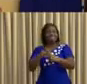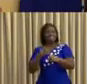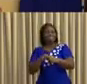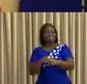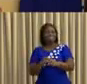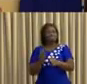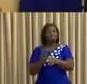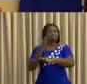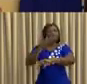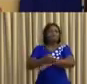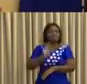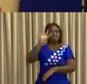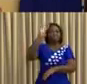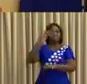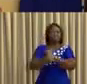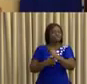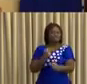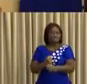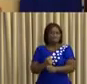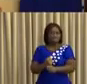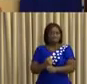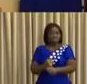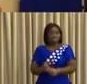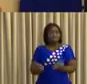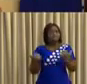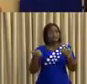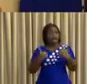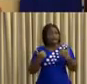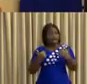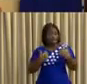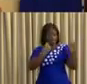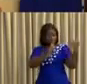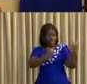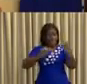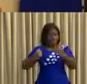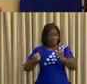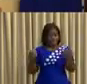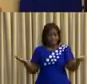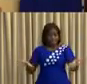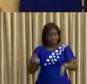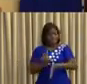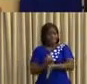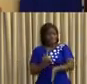beyond 4 years. To exercise executive power in the Ghanaian